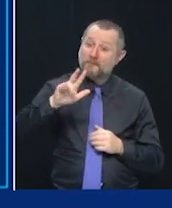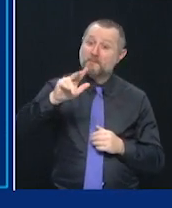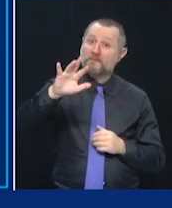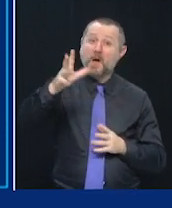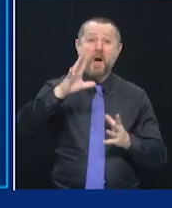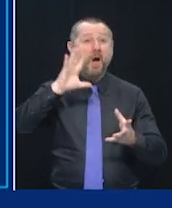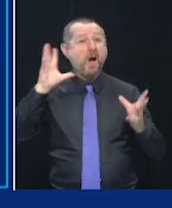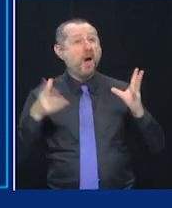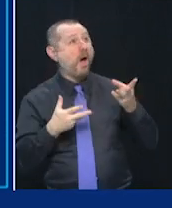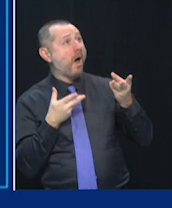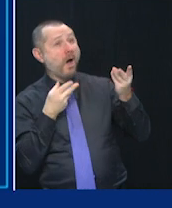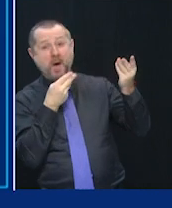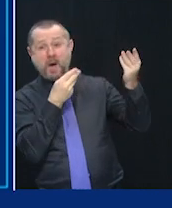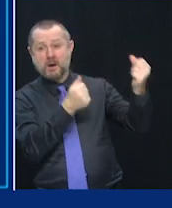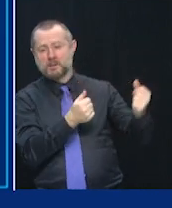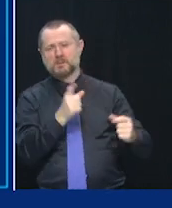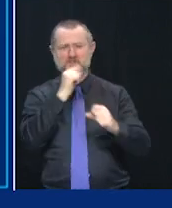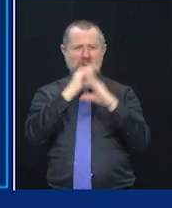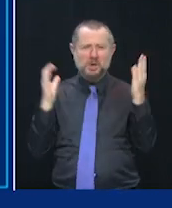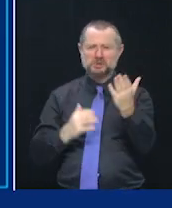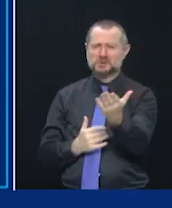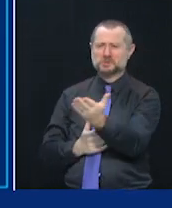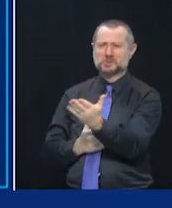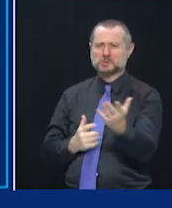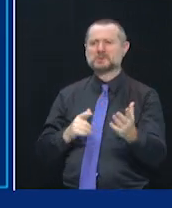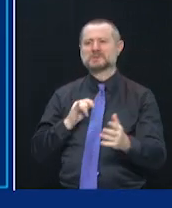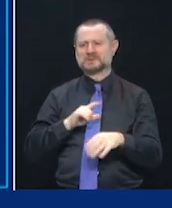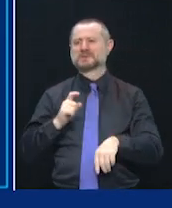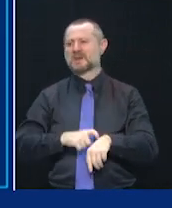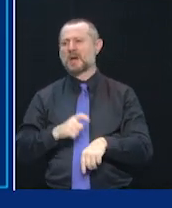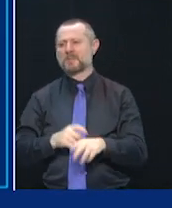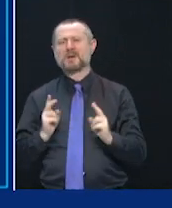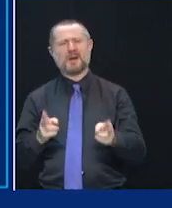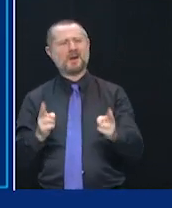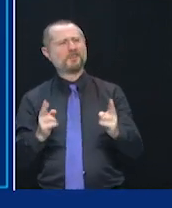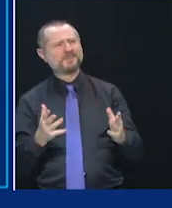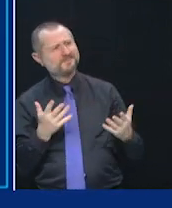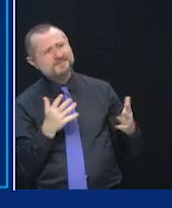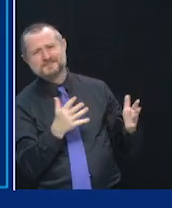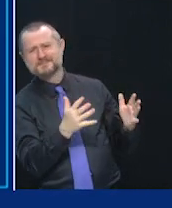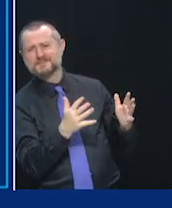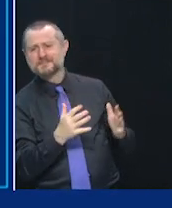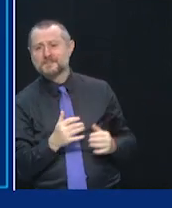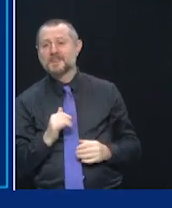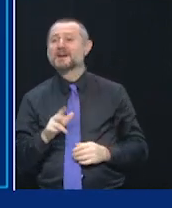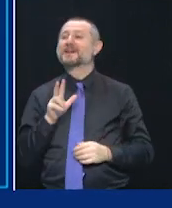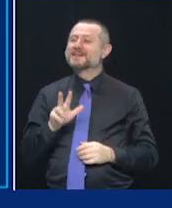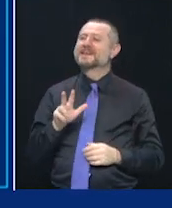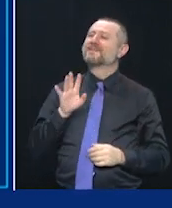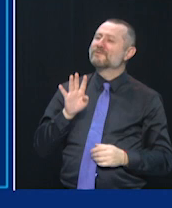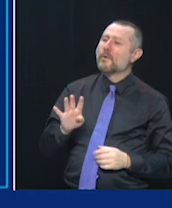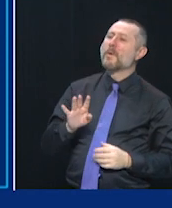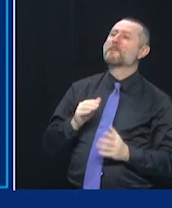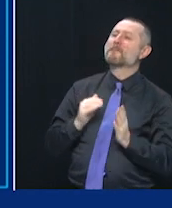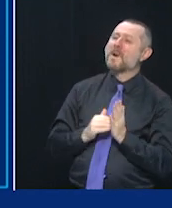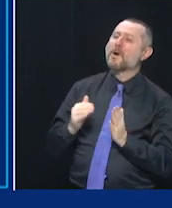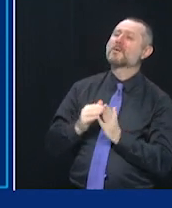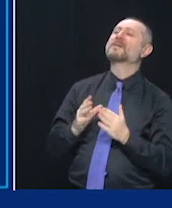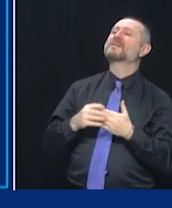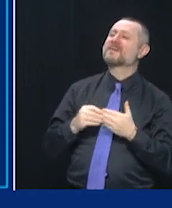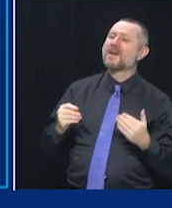that. And that's why time is of the essence. $34 million a day New Yorkers are